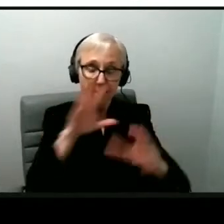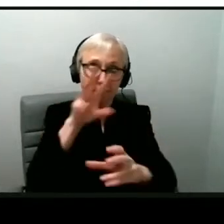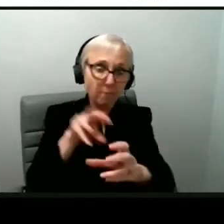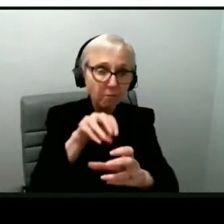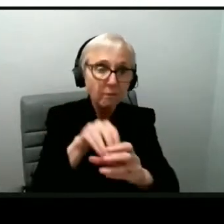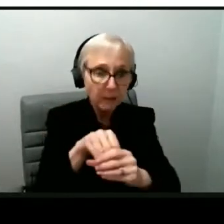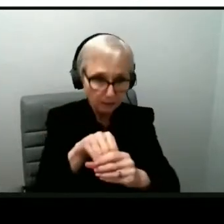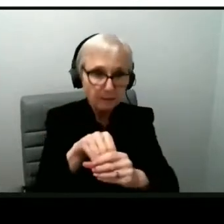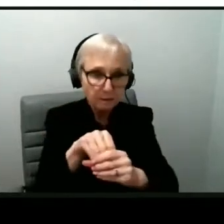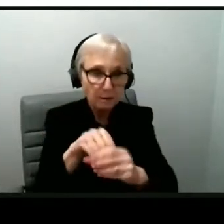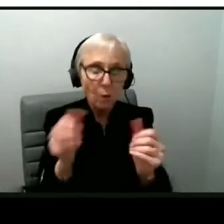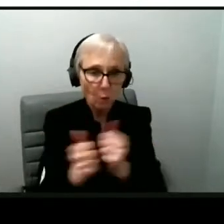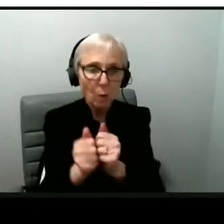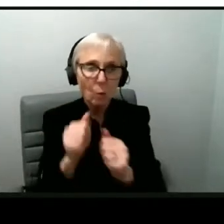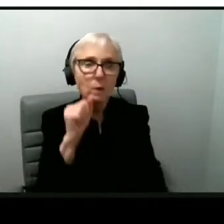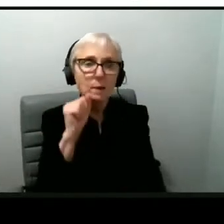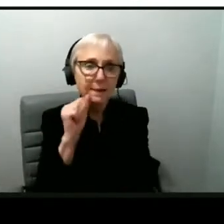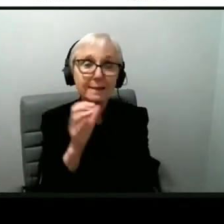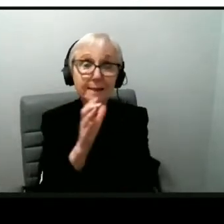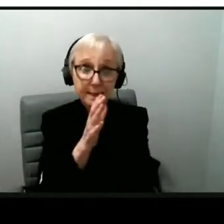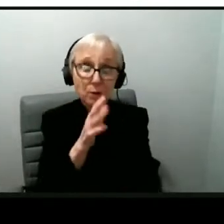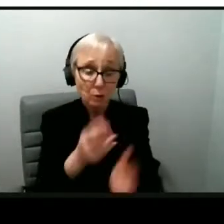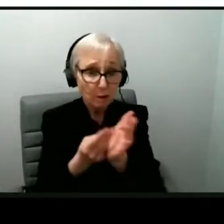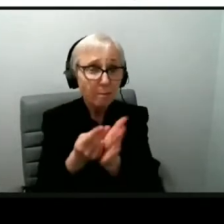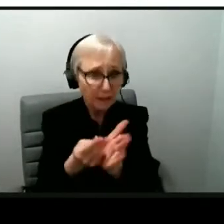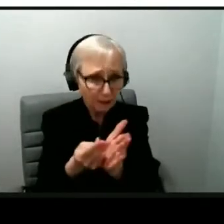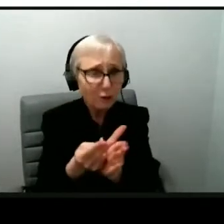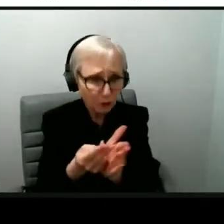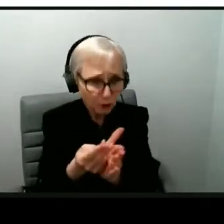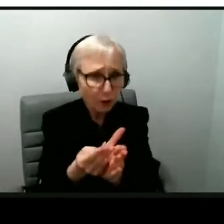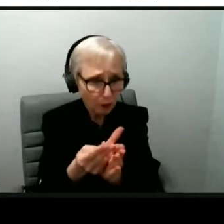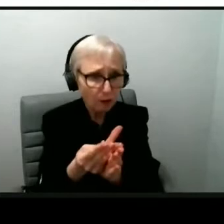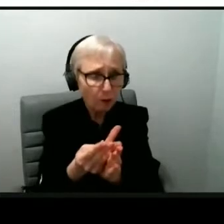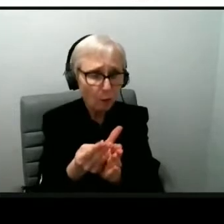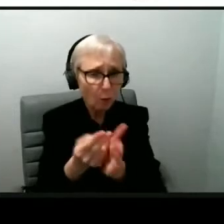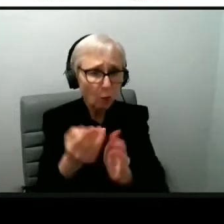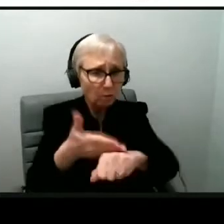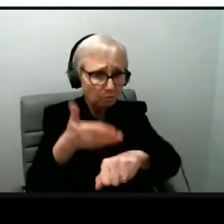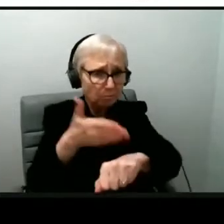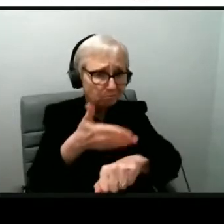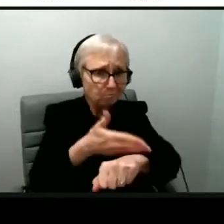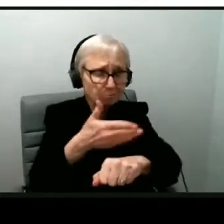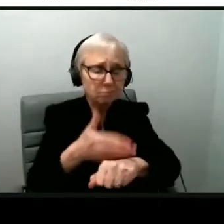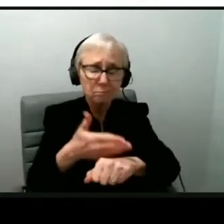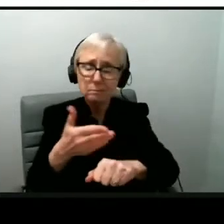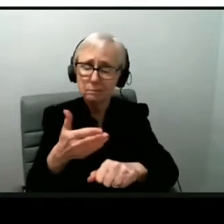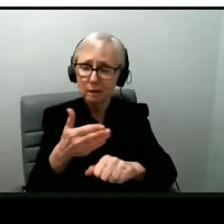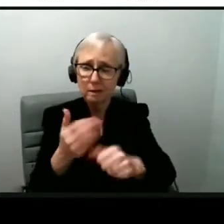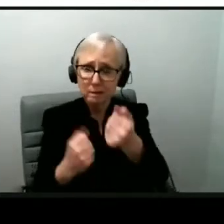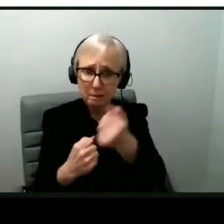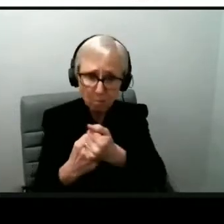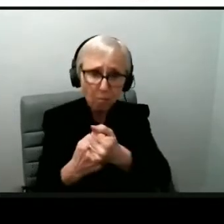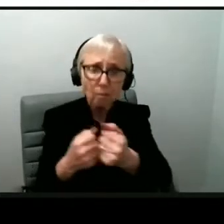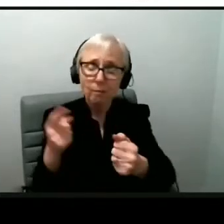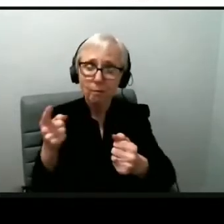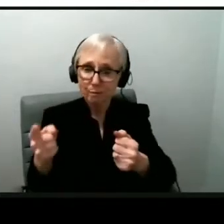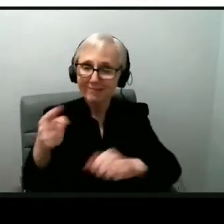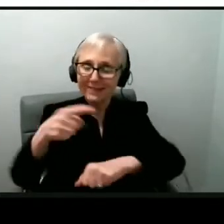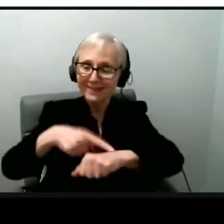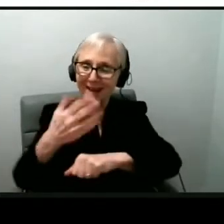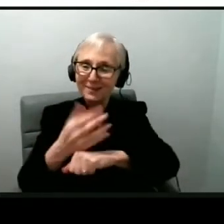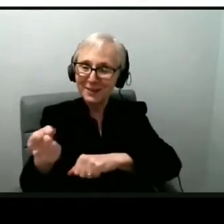engagement with seniors to make sure that we're making some better strides. The other thing that I found out Your that time we is don't